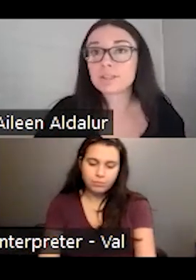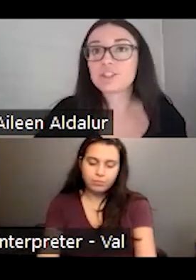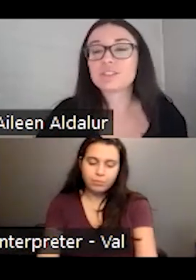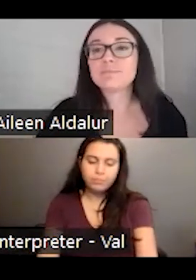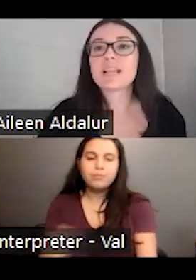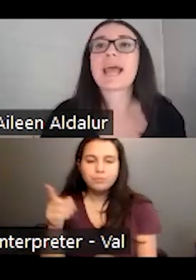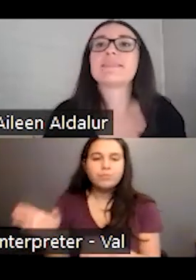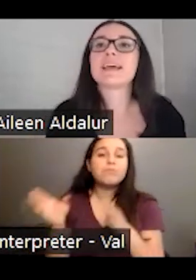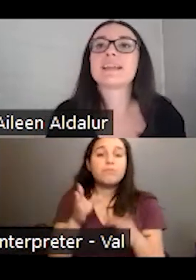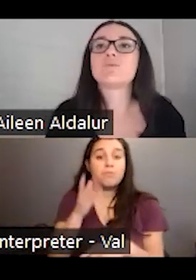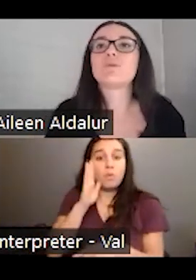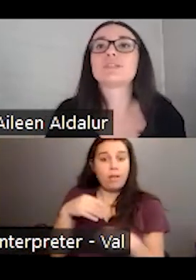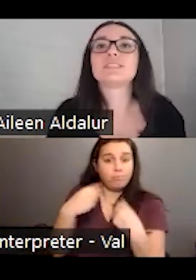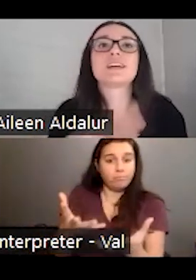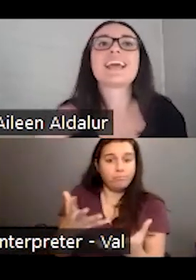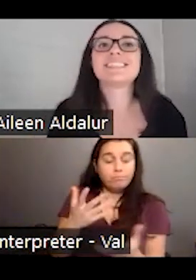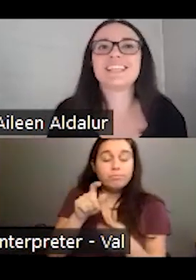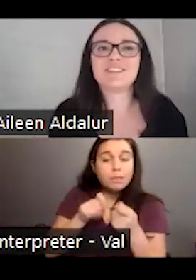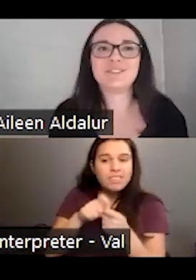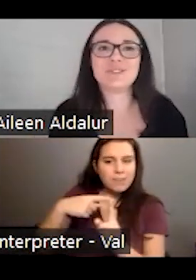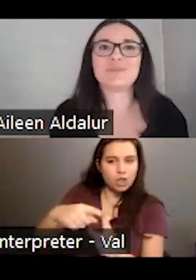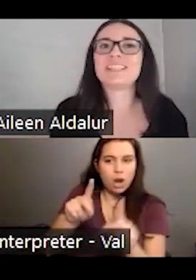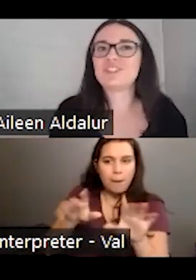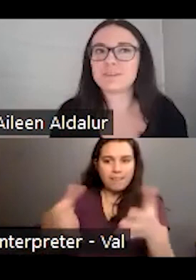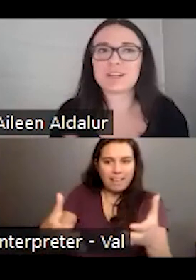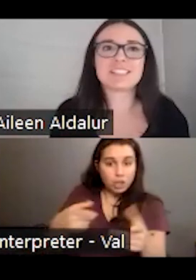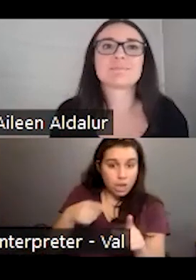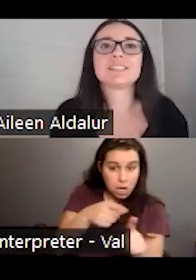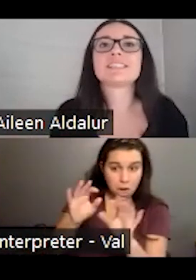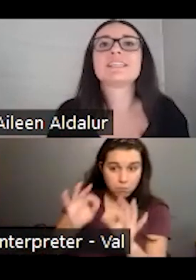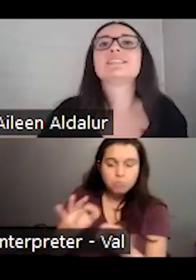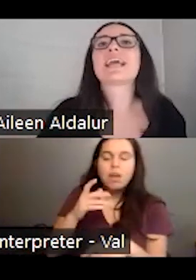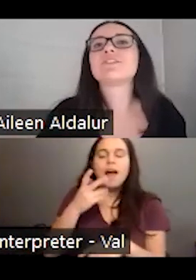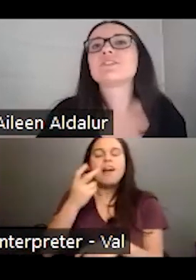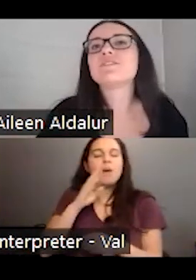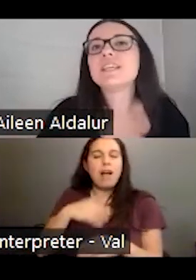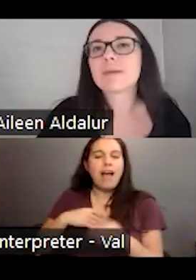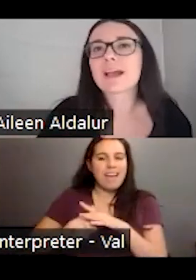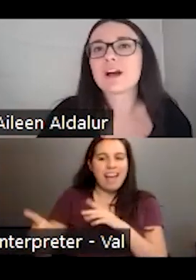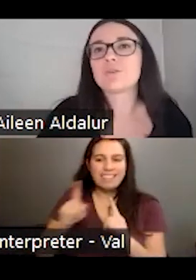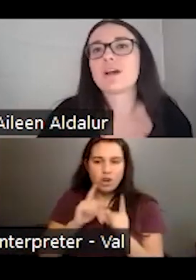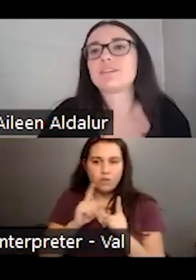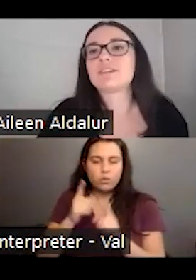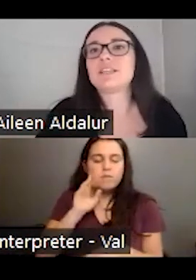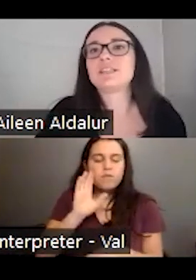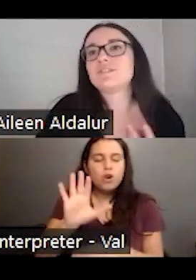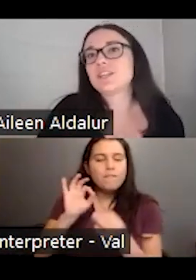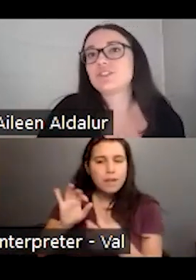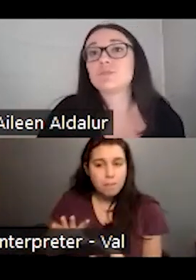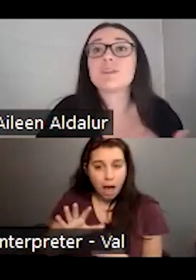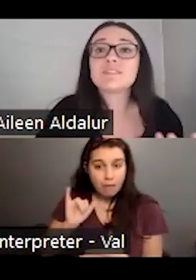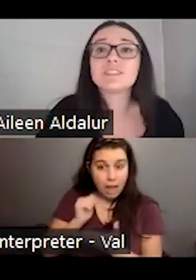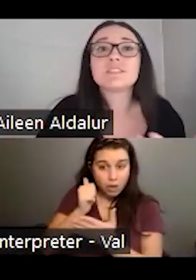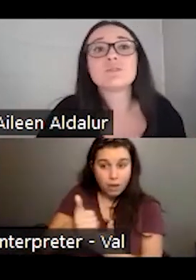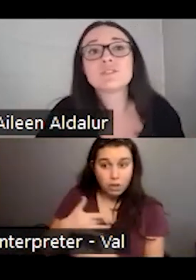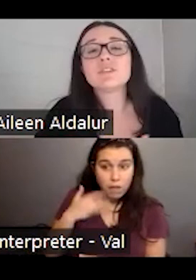target population, and then we will conduct exit interviews with each of the participants to gather their feedback on whether the